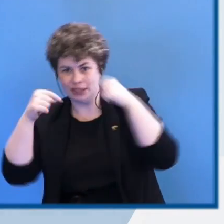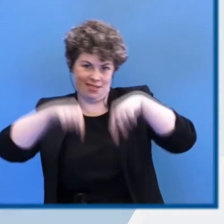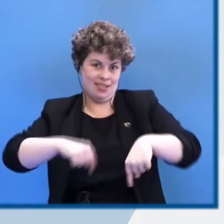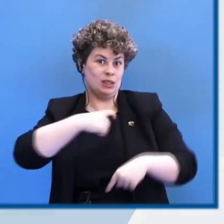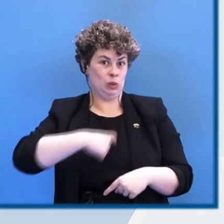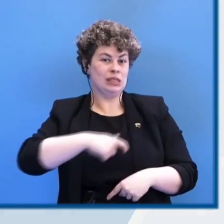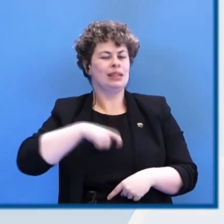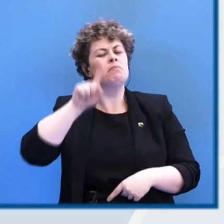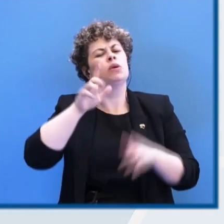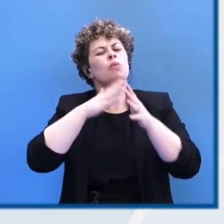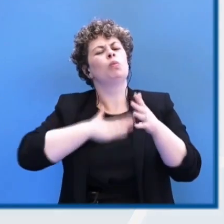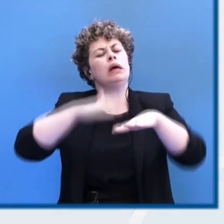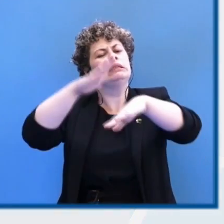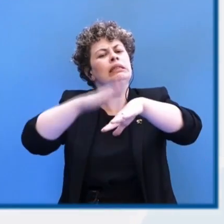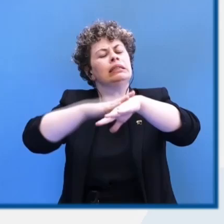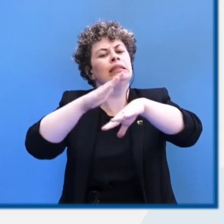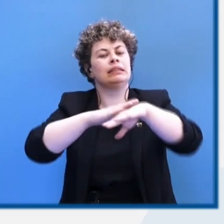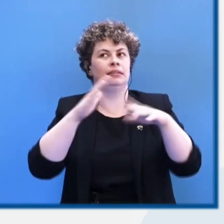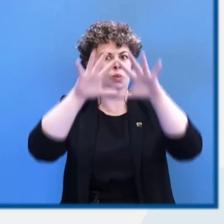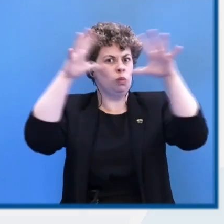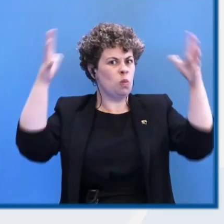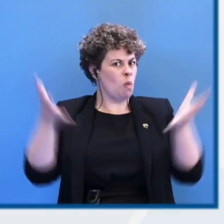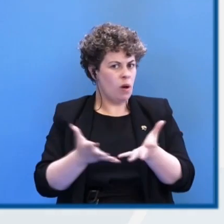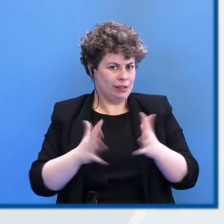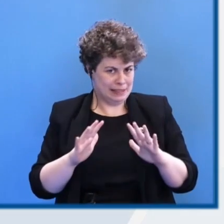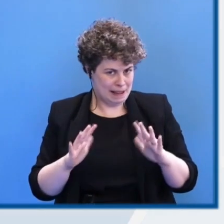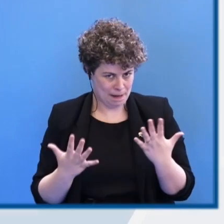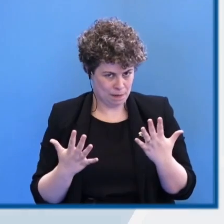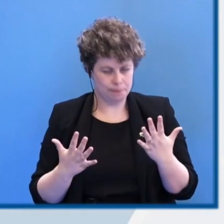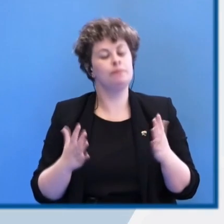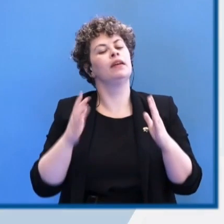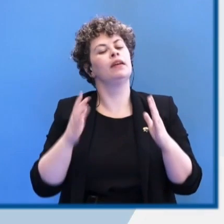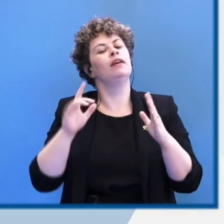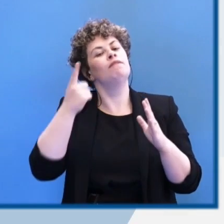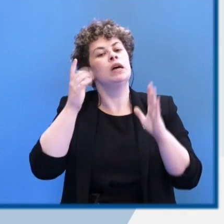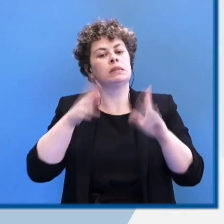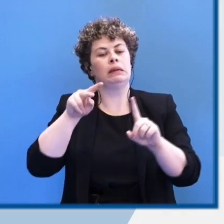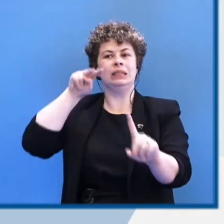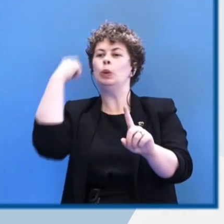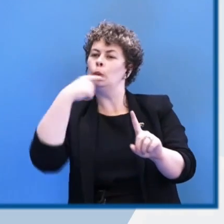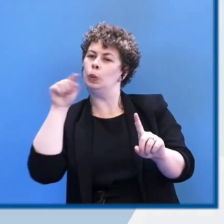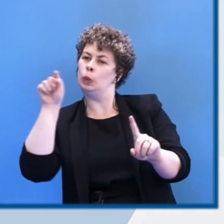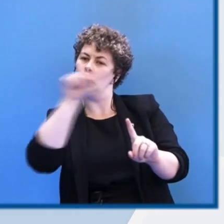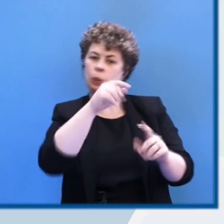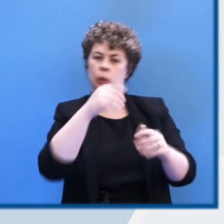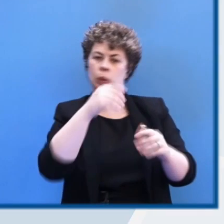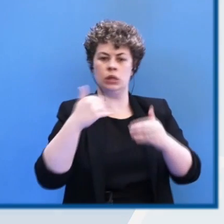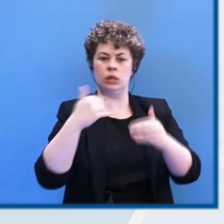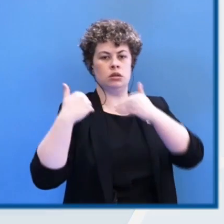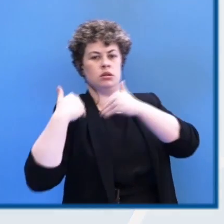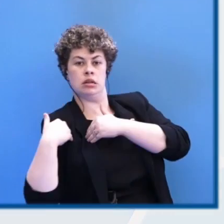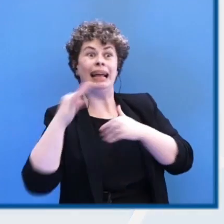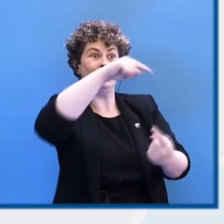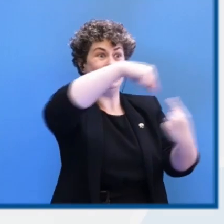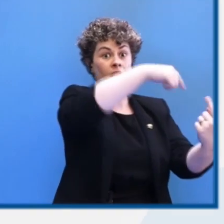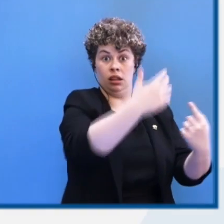to strengthen the link between the operational entities responsible for early warning systems and the entity responsible